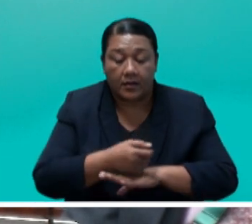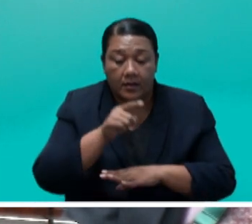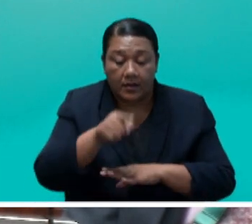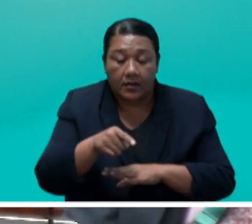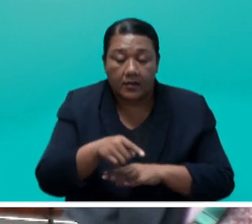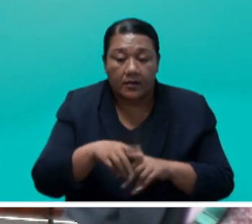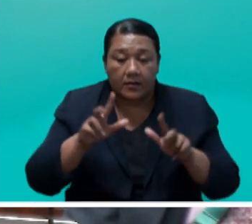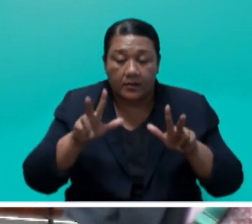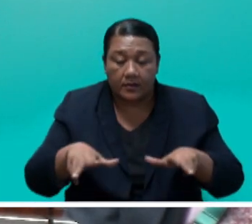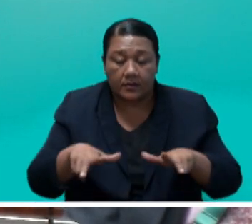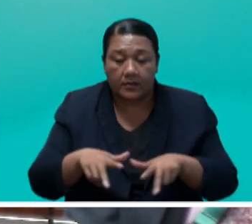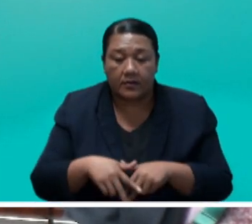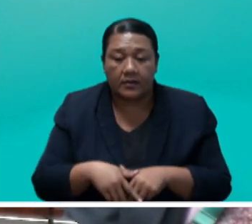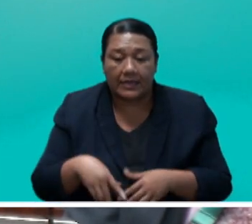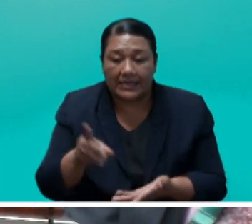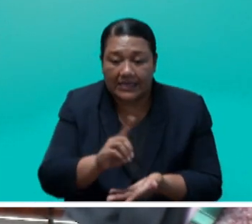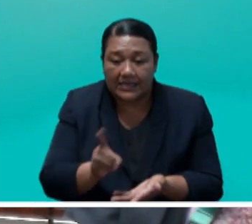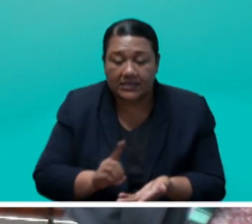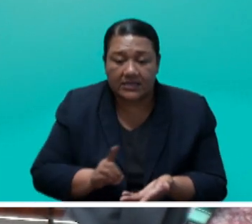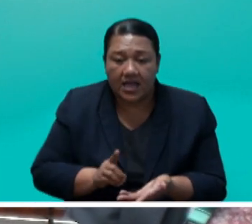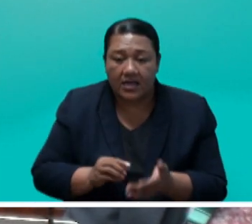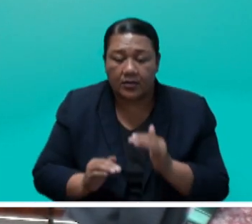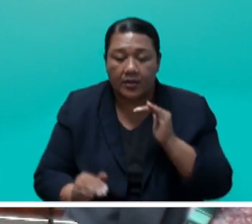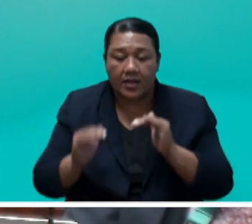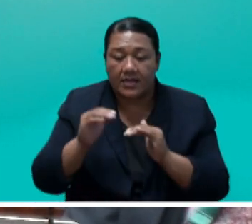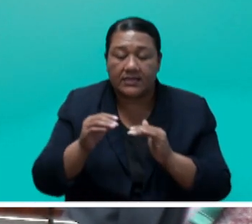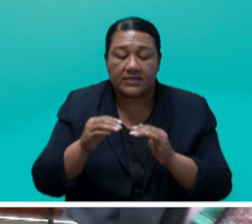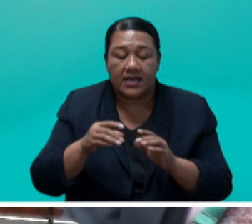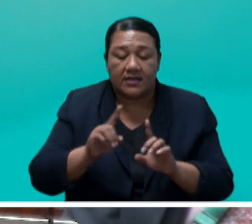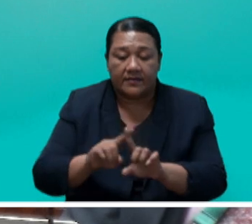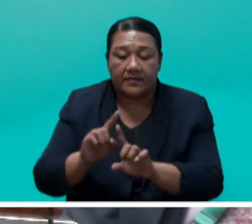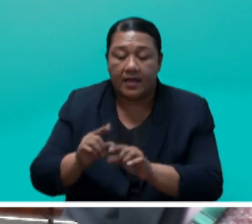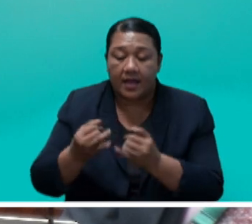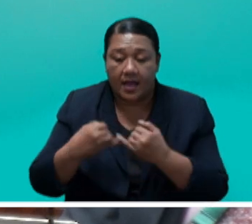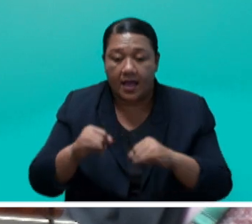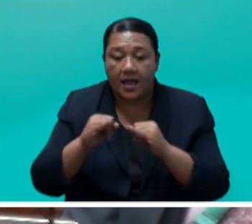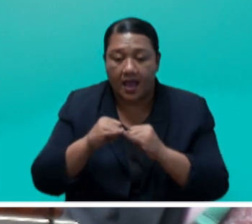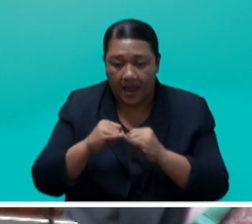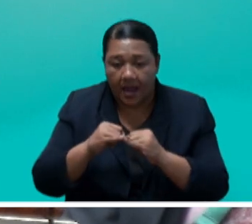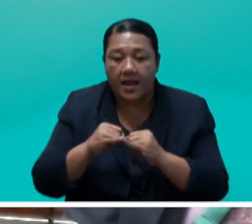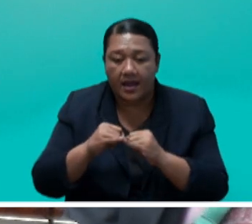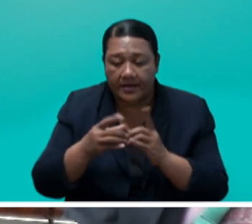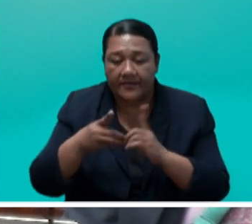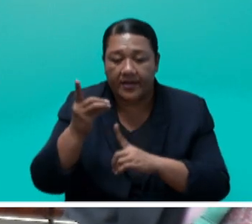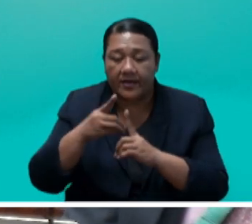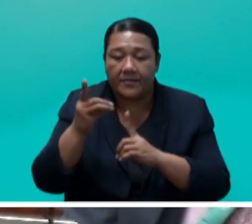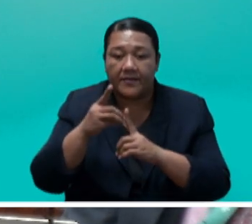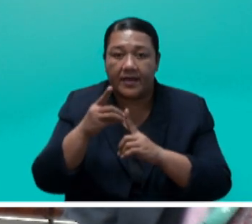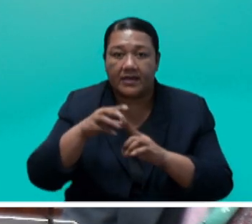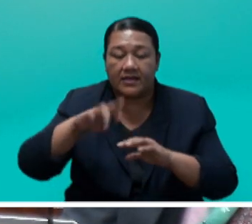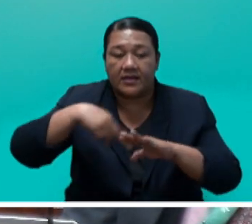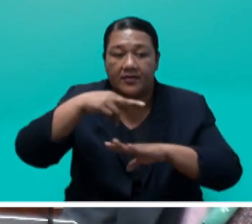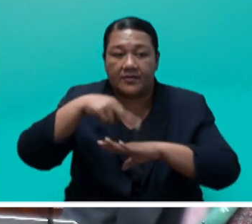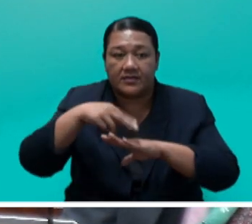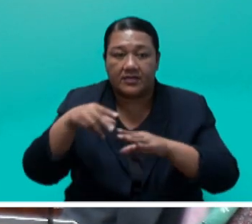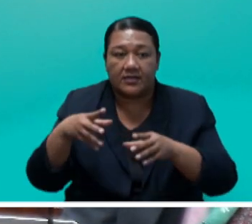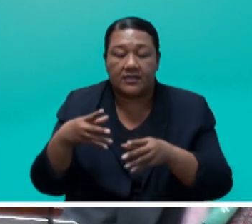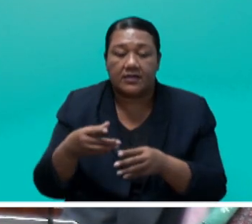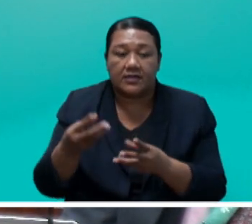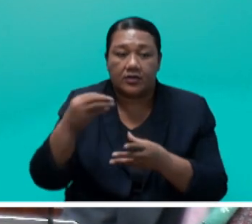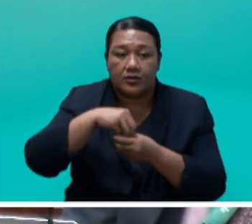Fiji, designed to enhance maritime development in the region, including some of the objectives